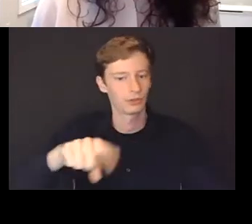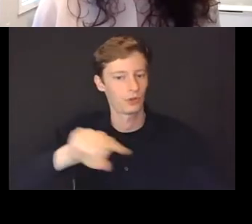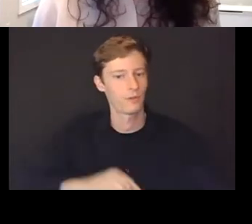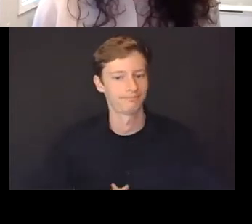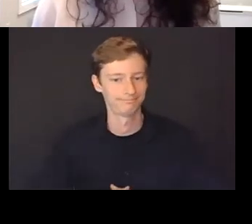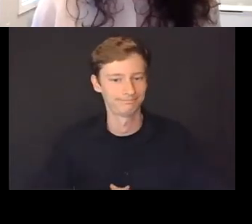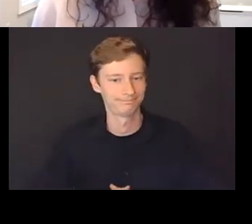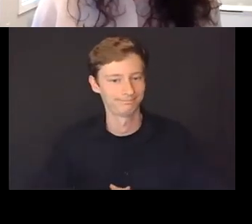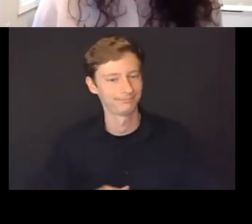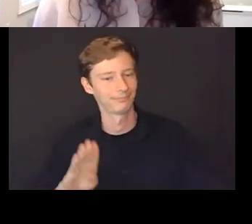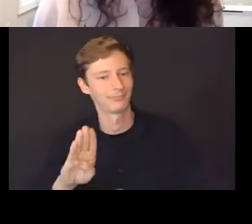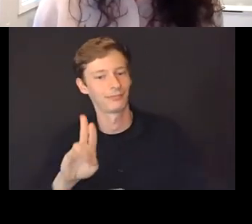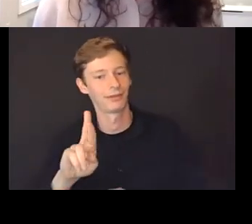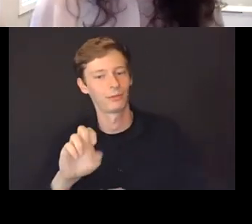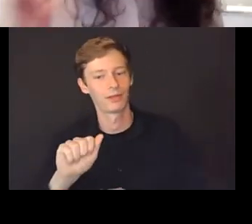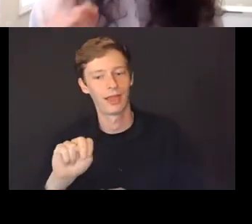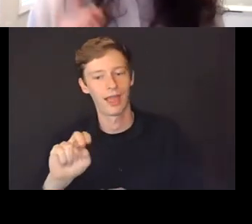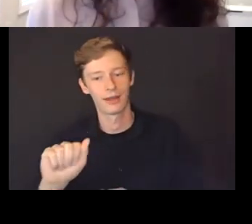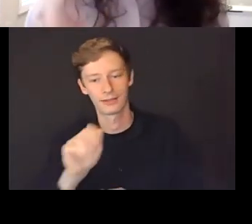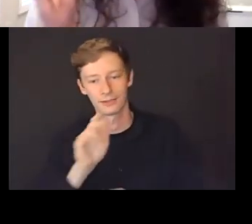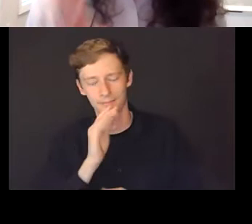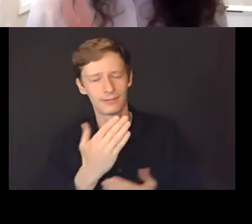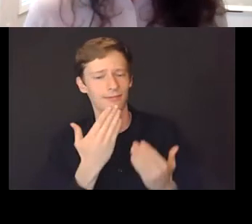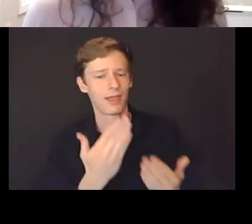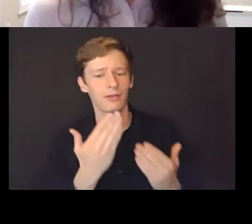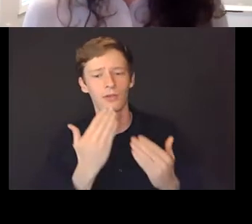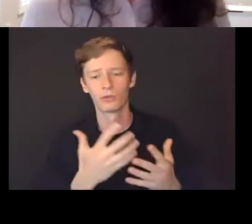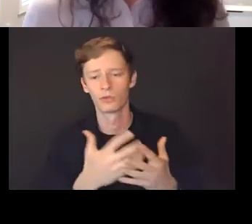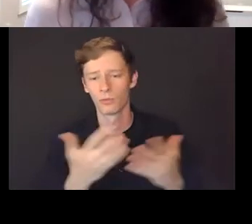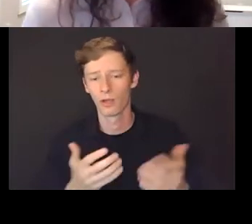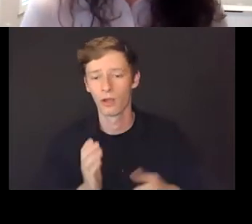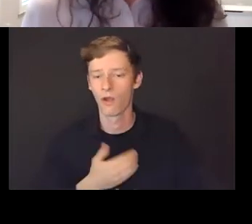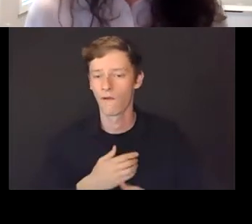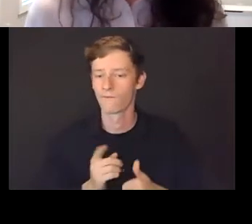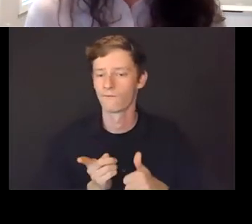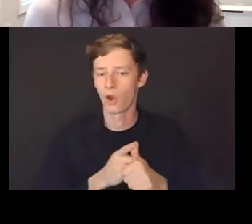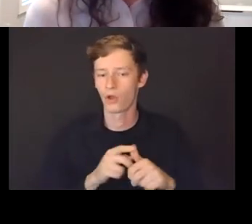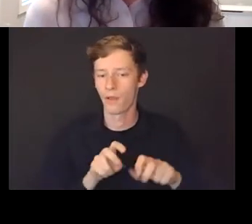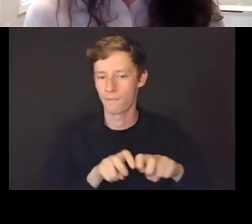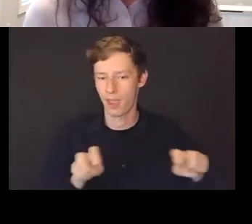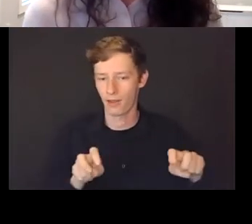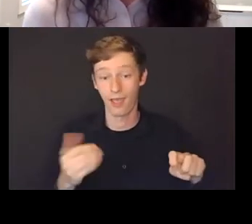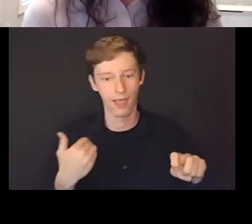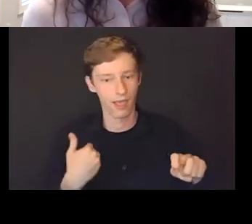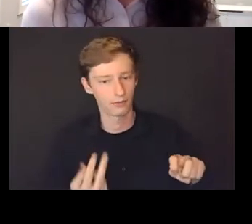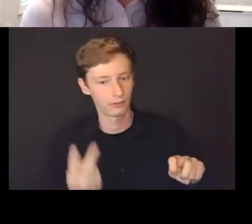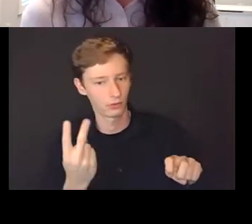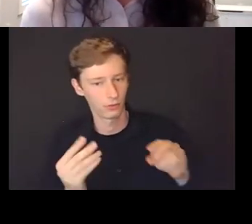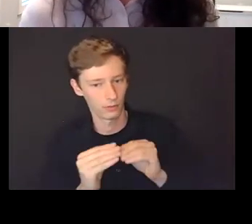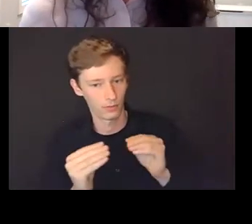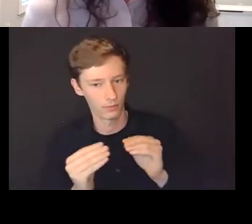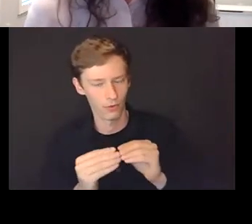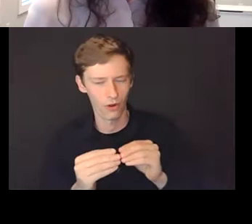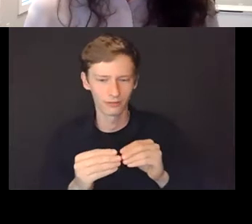Excellent. Thank you so much to our first of three panels tonight unpacking abortion and abortion access in